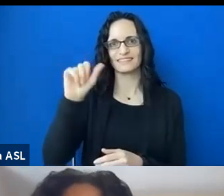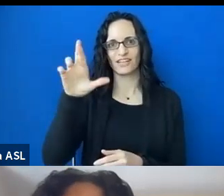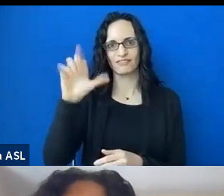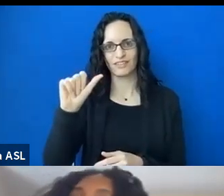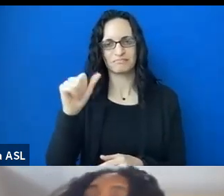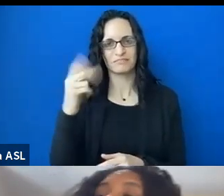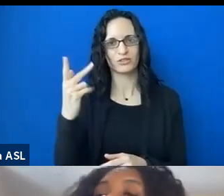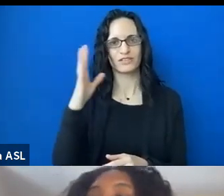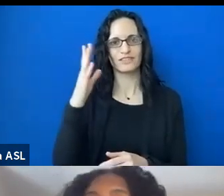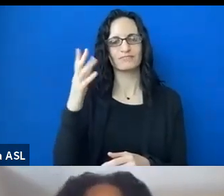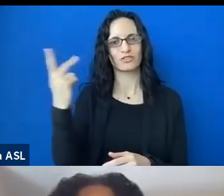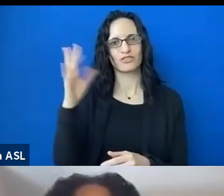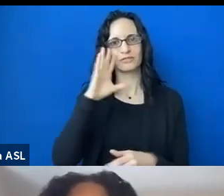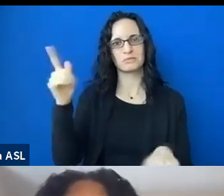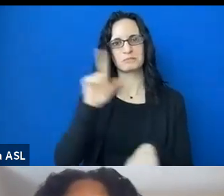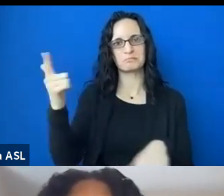Schwartz. Kara?